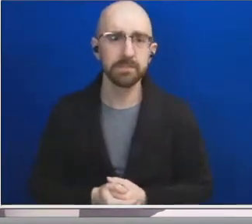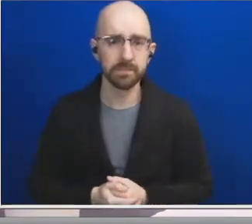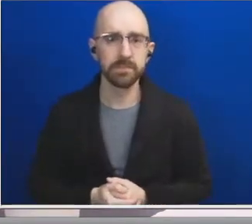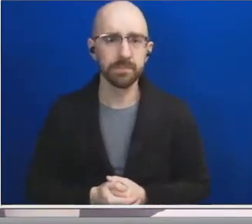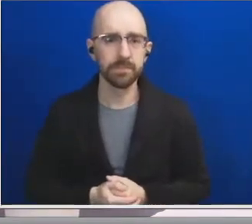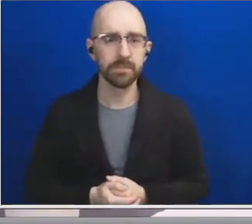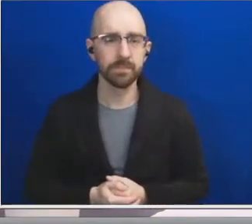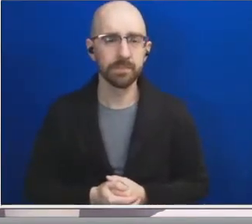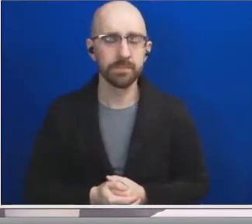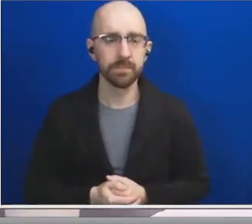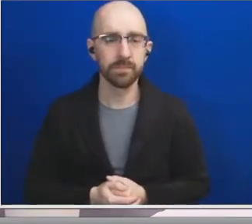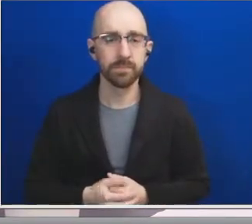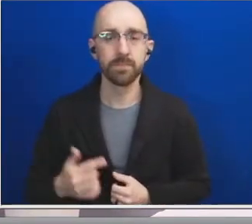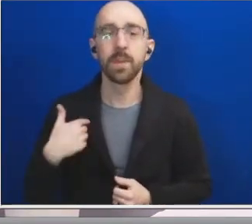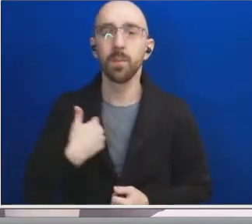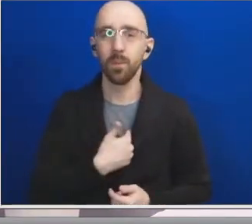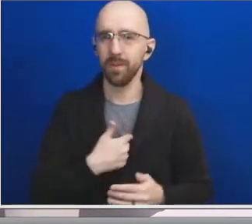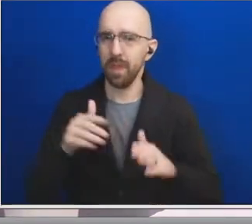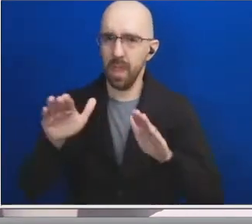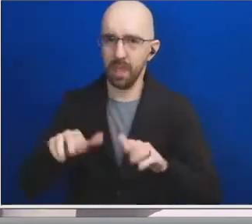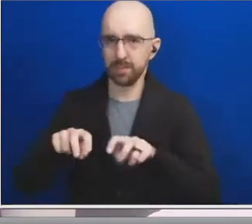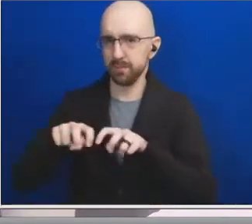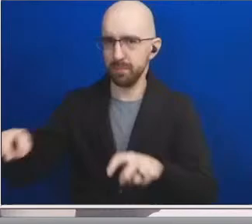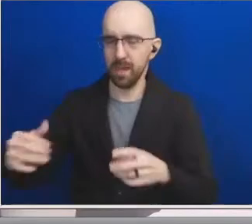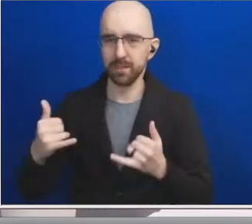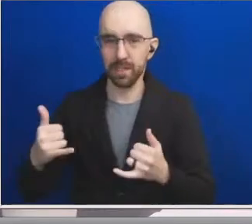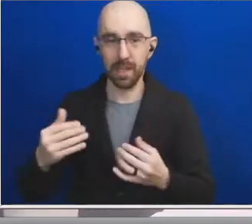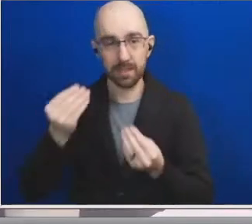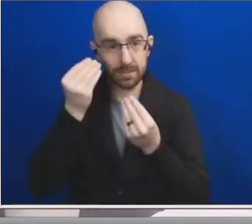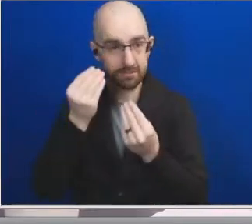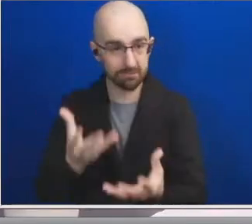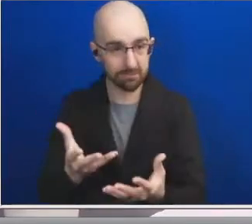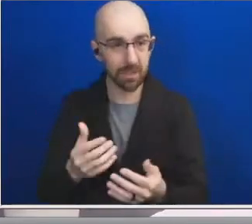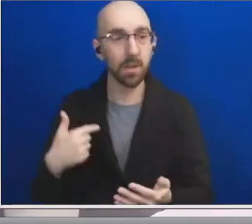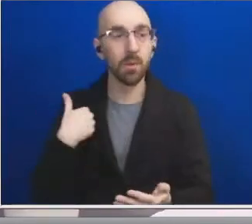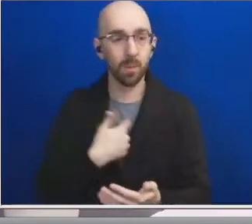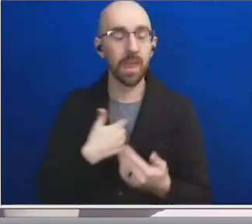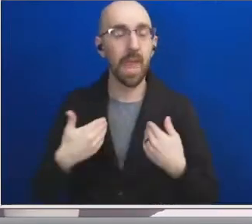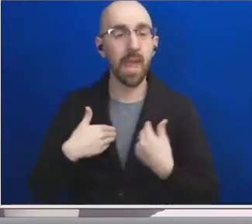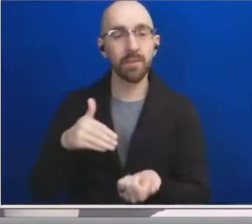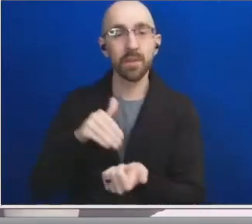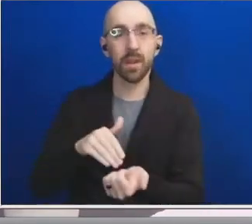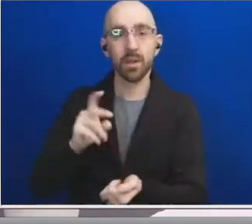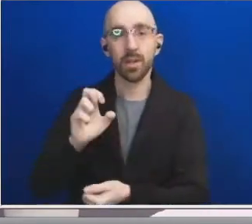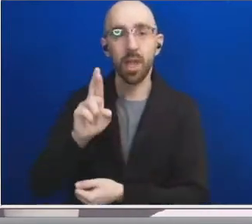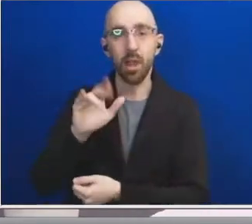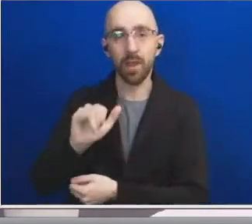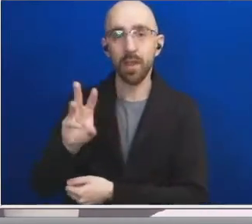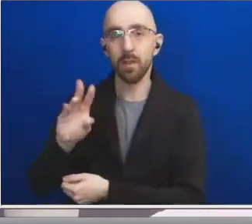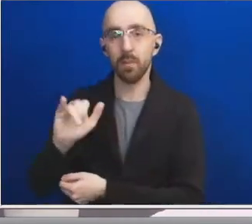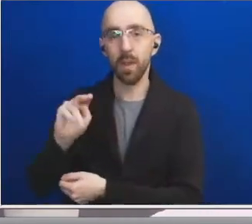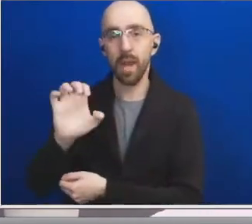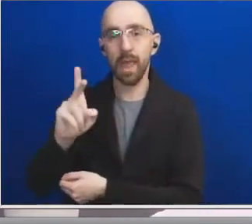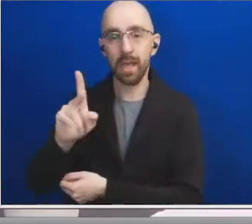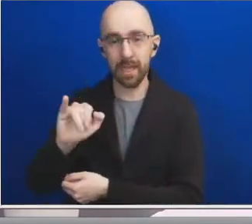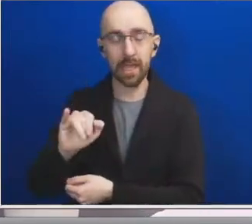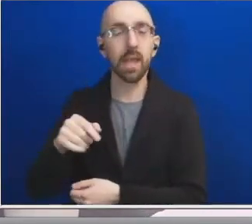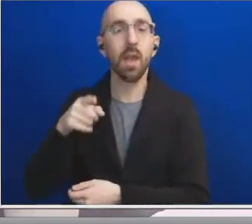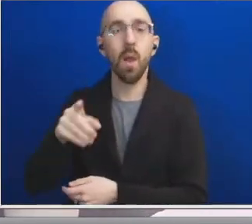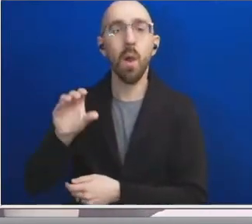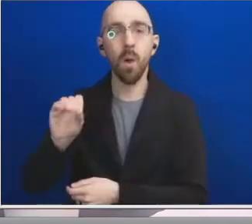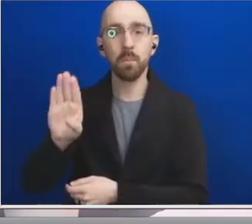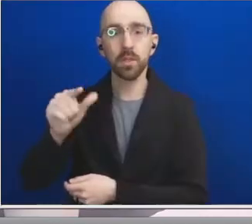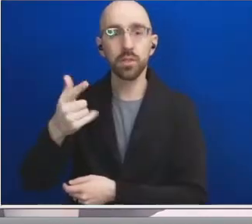We have an excellent panel today. Full disclosure, we have Dr. Carrie Winicky, who's an OBGYN. We also have two more